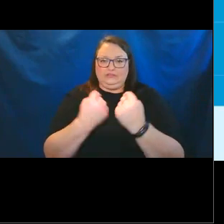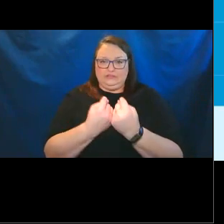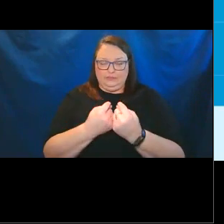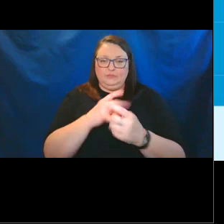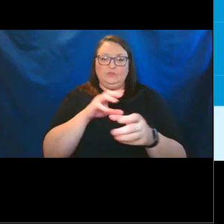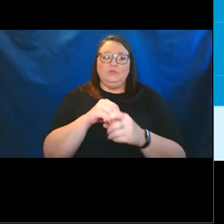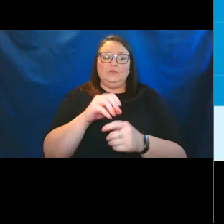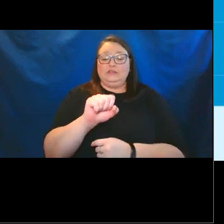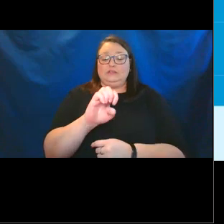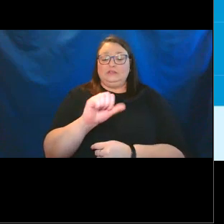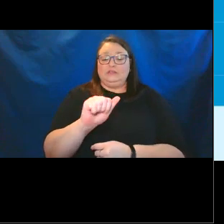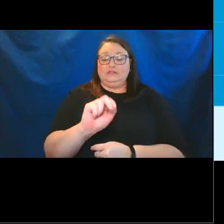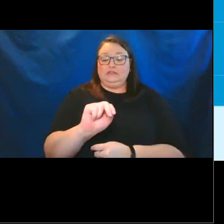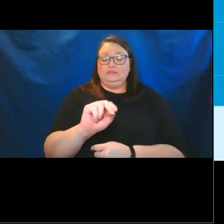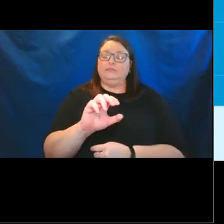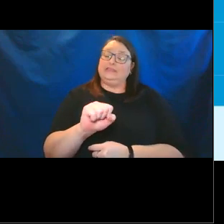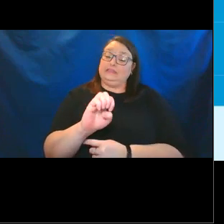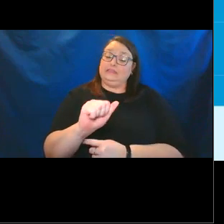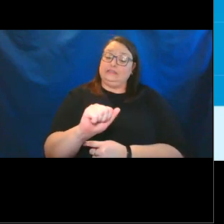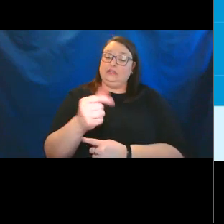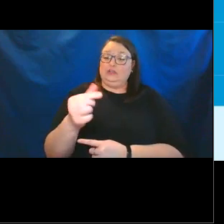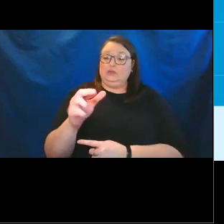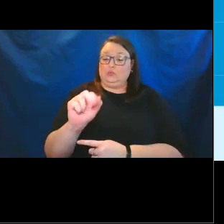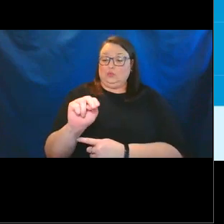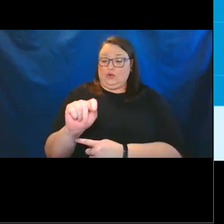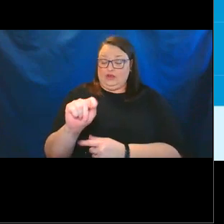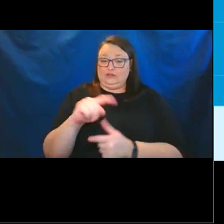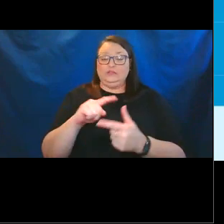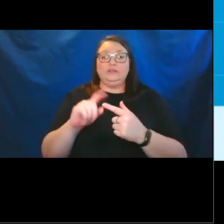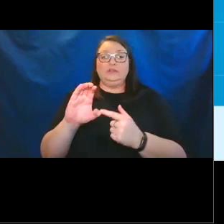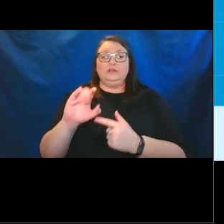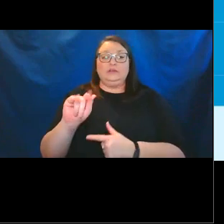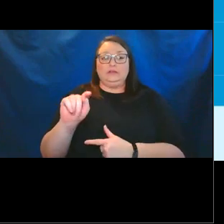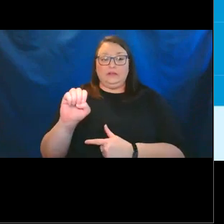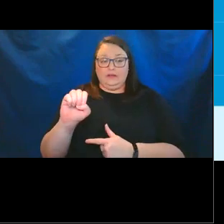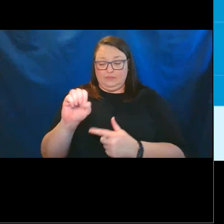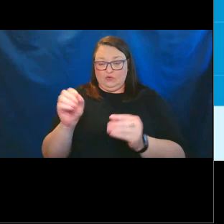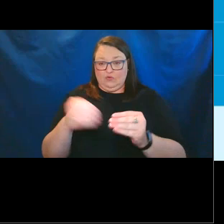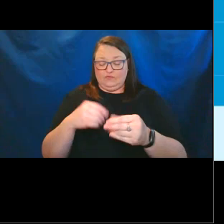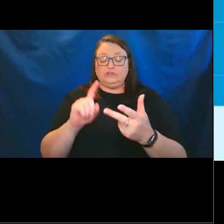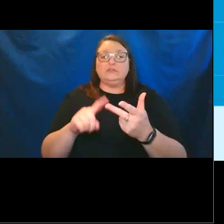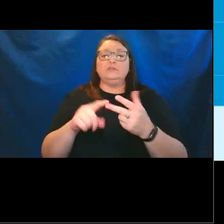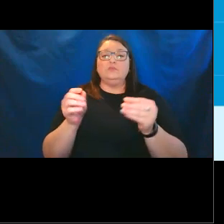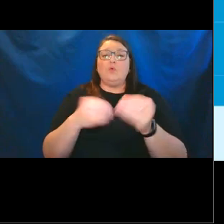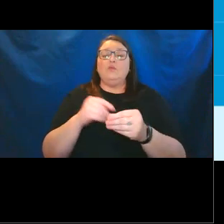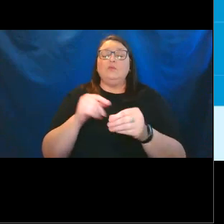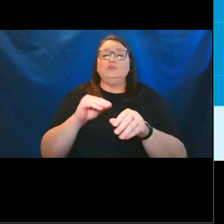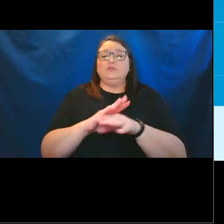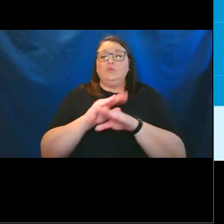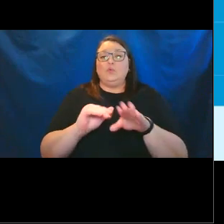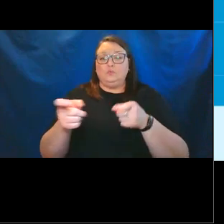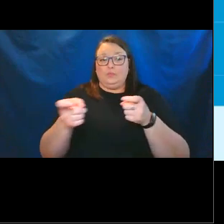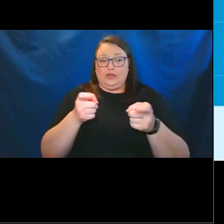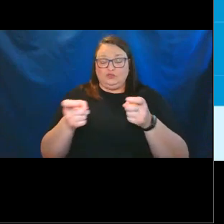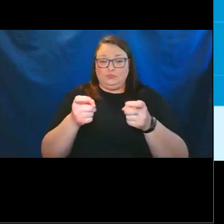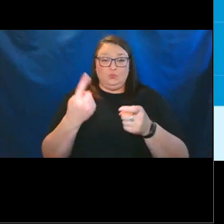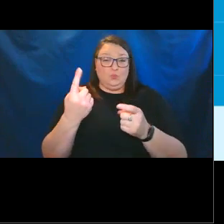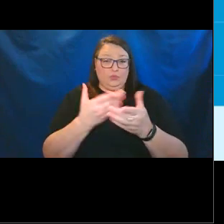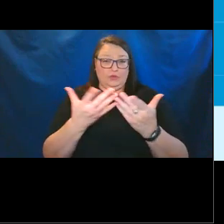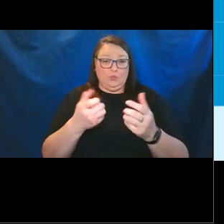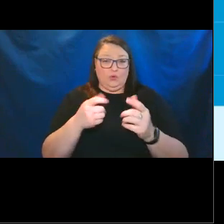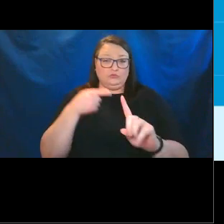from the Climate Program Office, and the Office of Coastal Management. One point I'd like to make is that